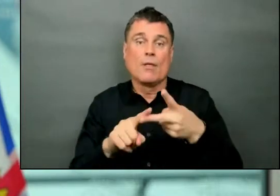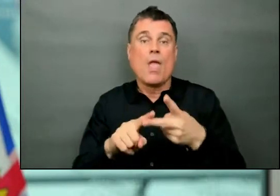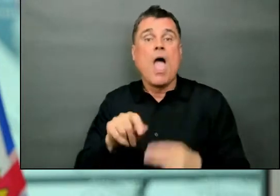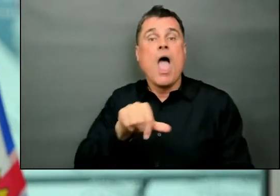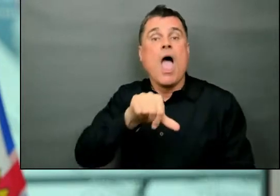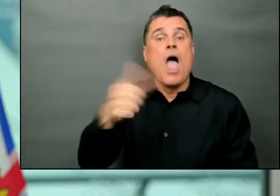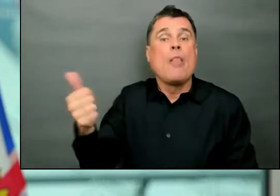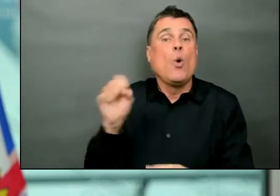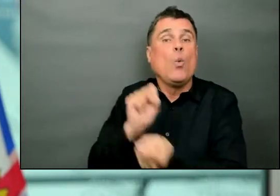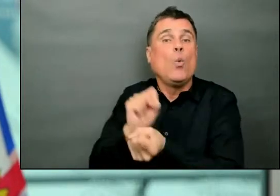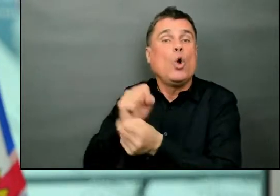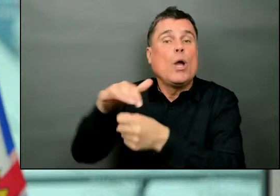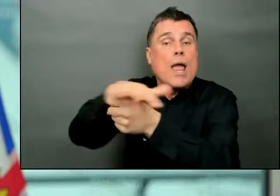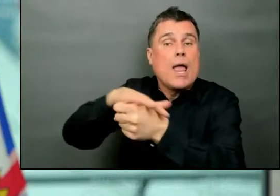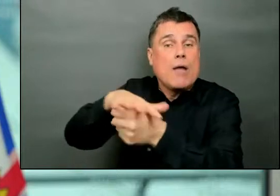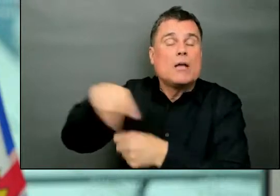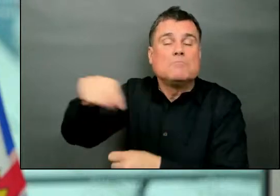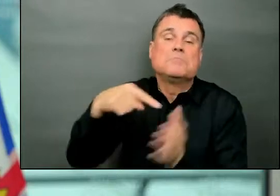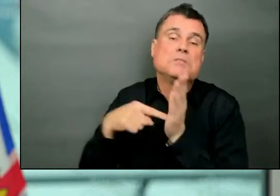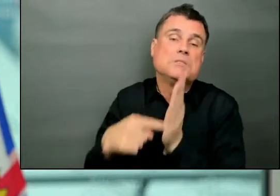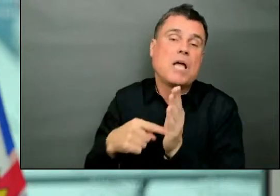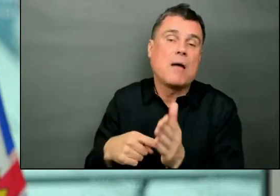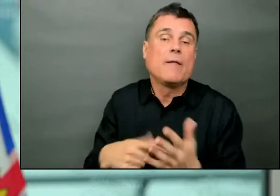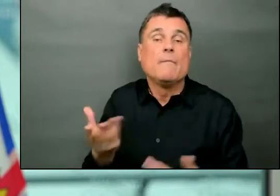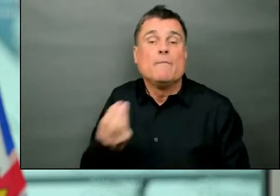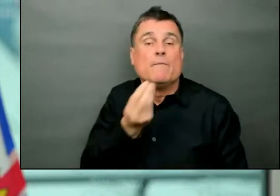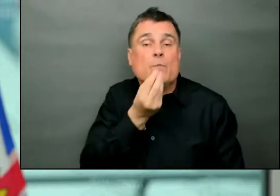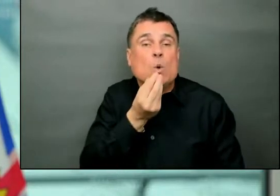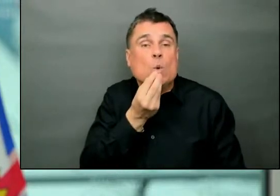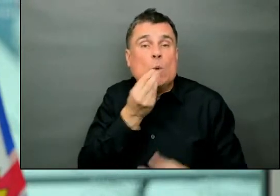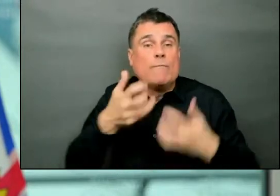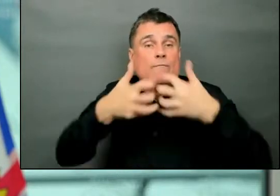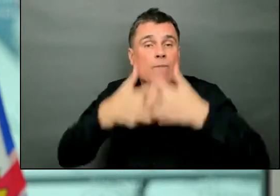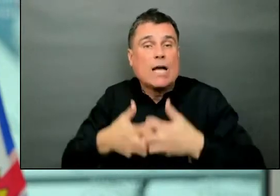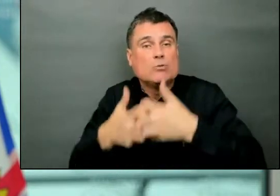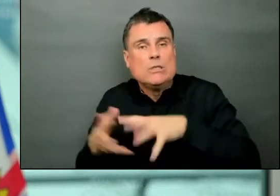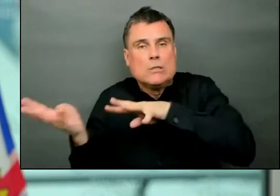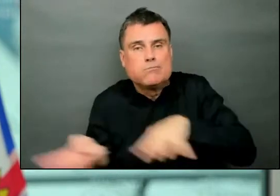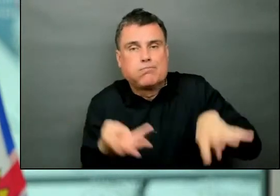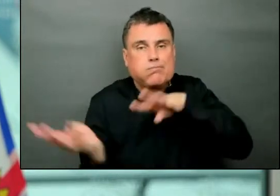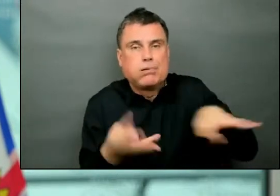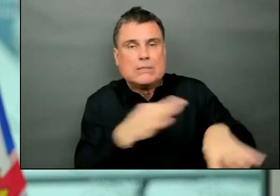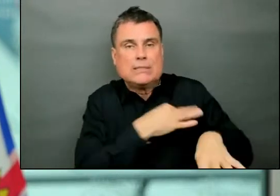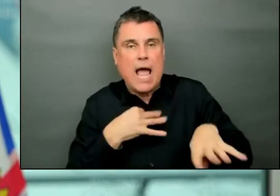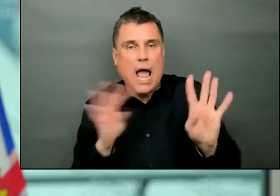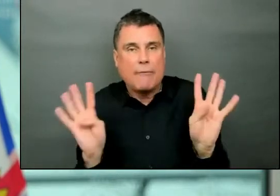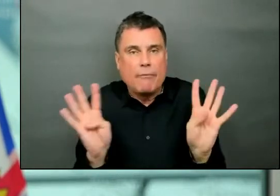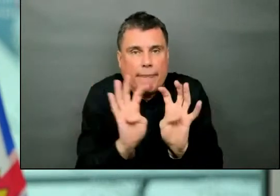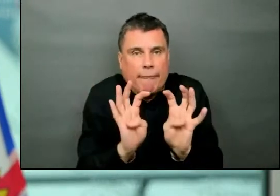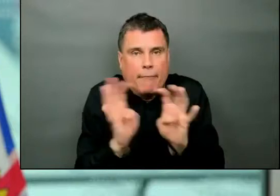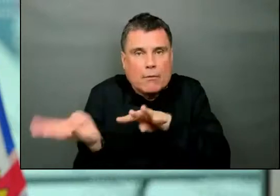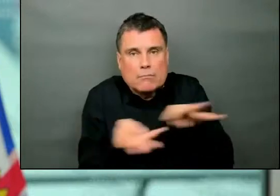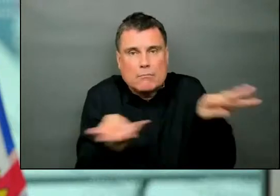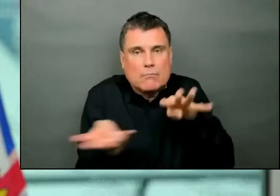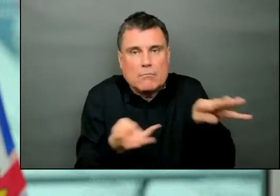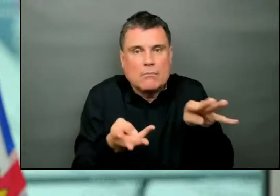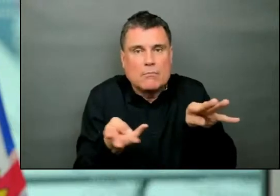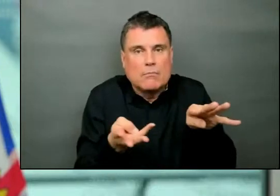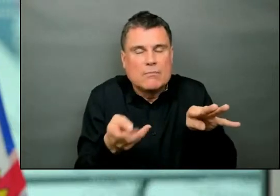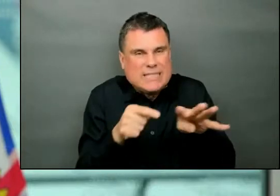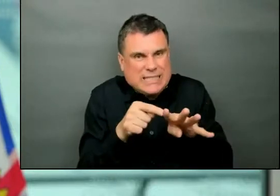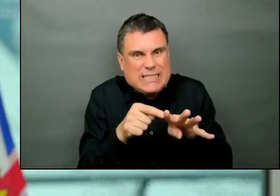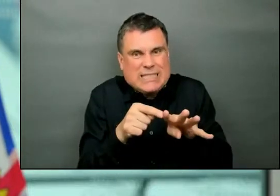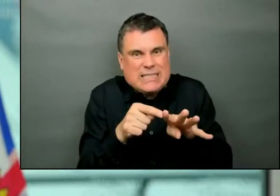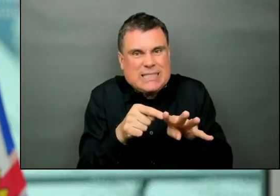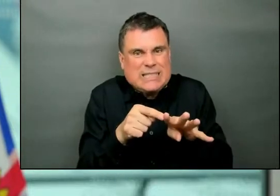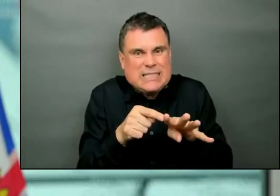had recently another food processing facility where there is a combination of issues around people